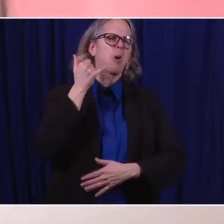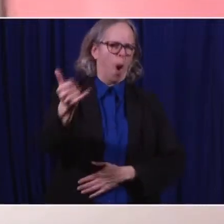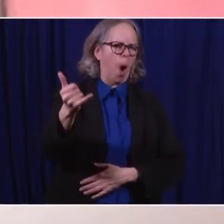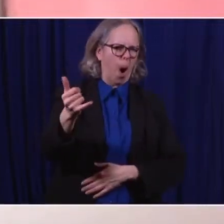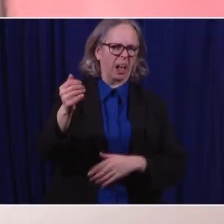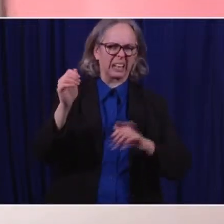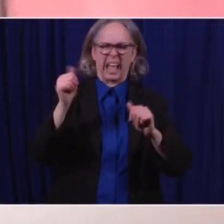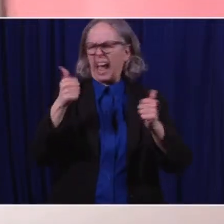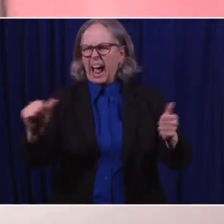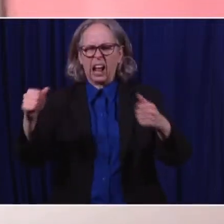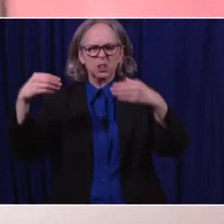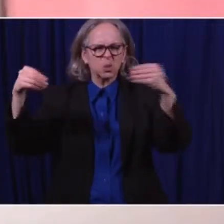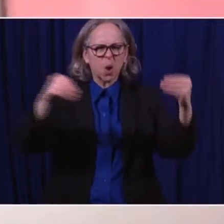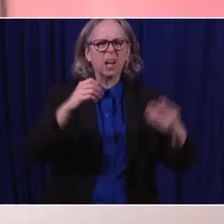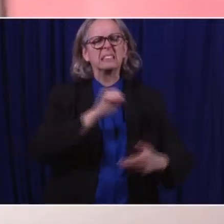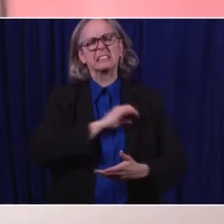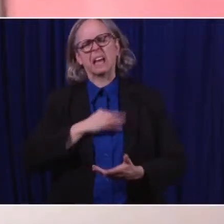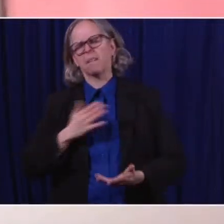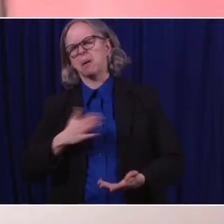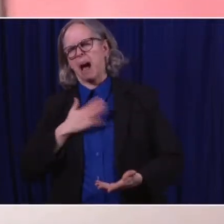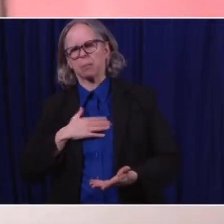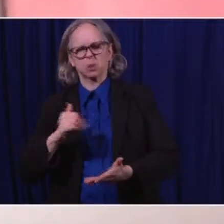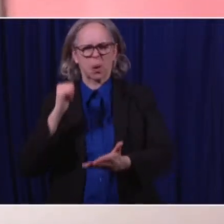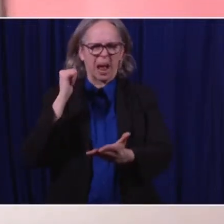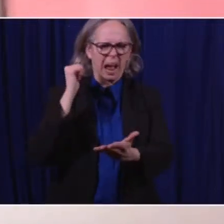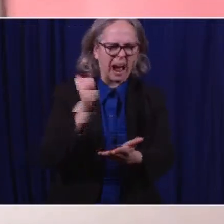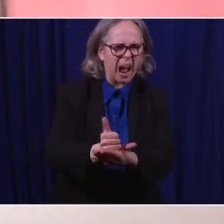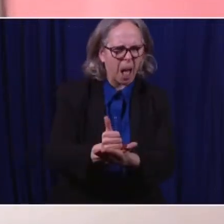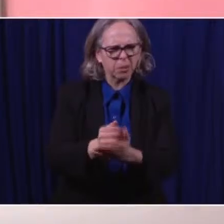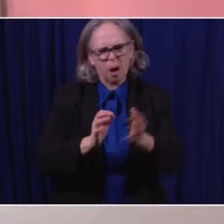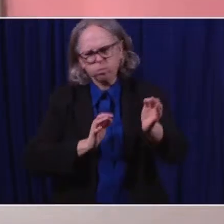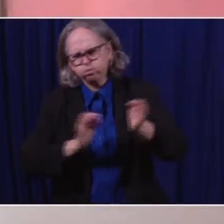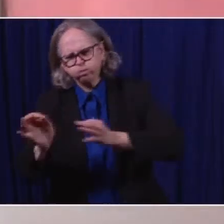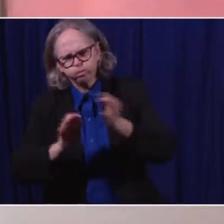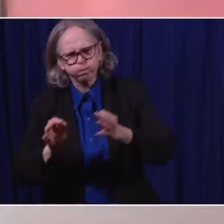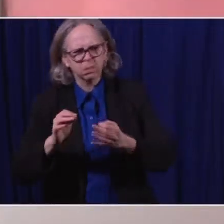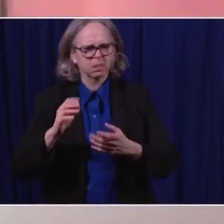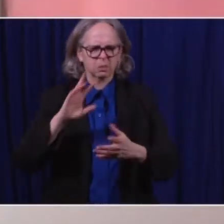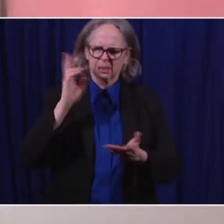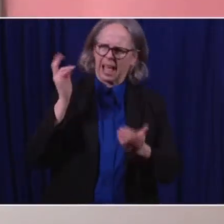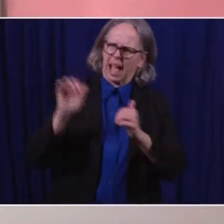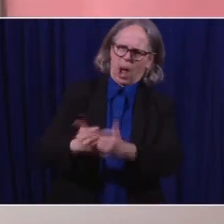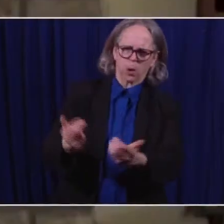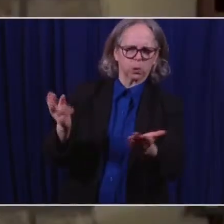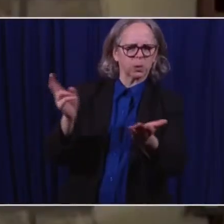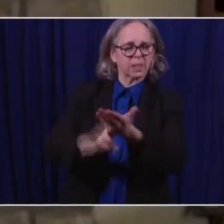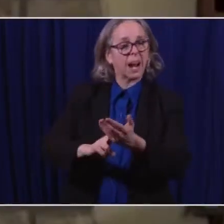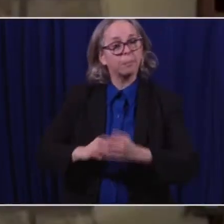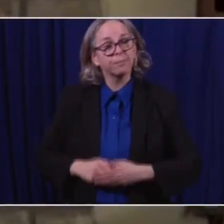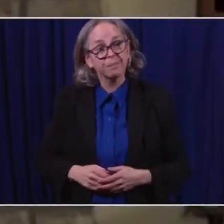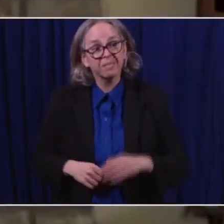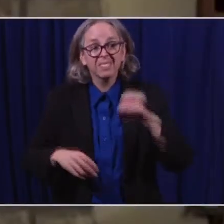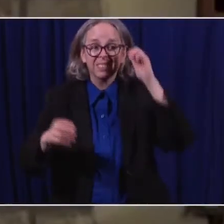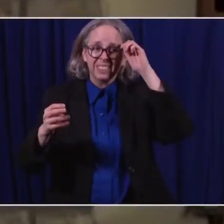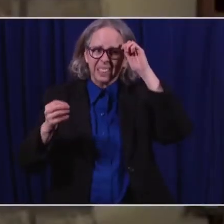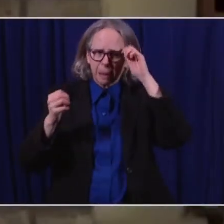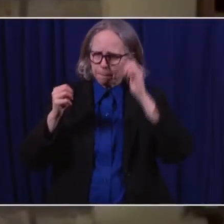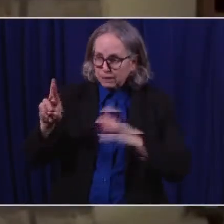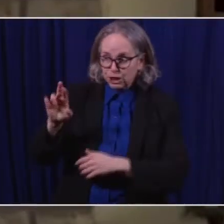than happy to assist anyone who's interested in registering. So, and I think you've got Mr. Finley. Is that right, Mr.